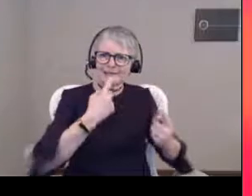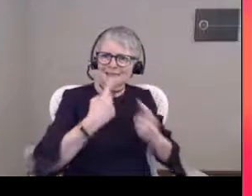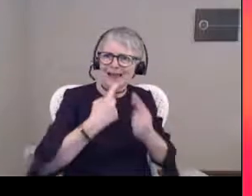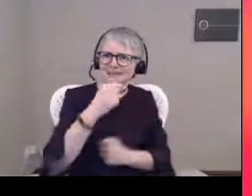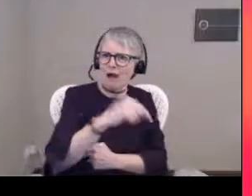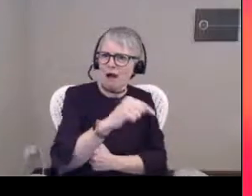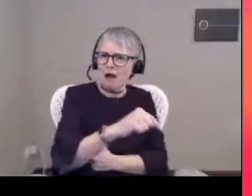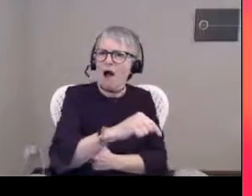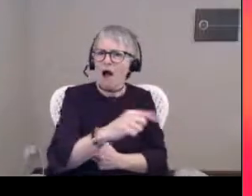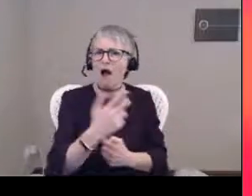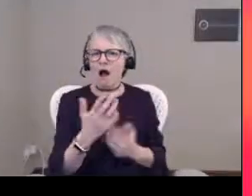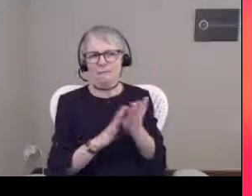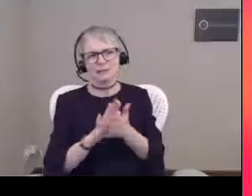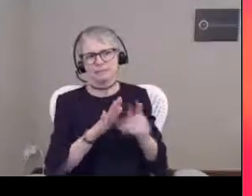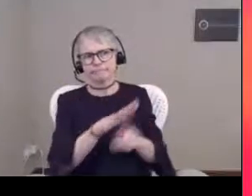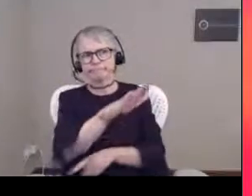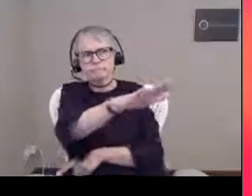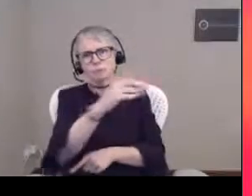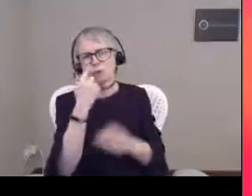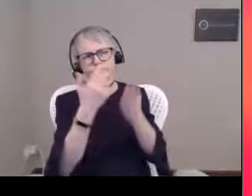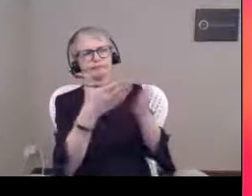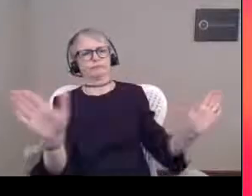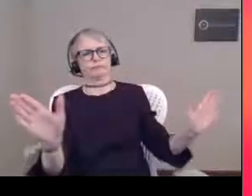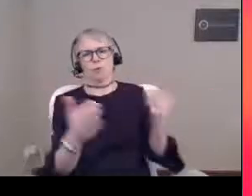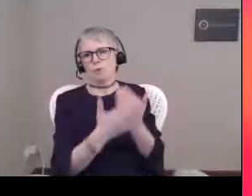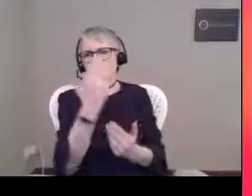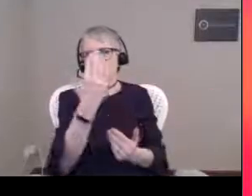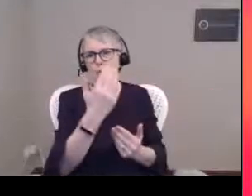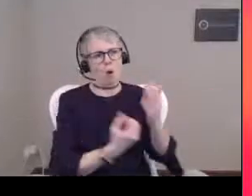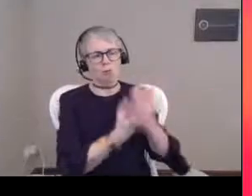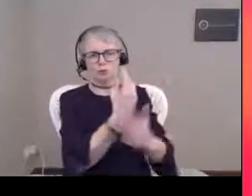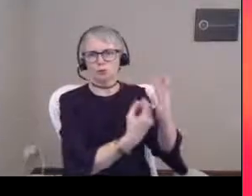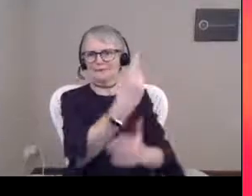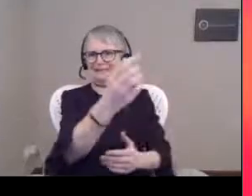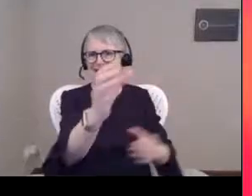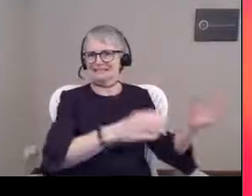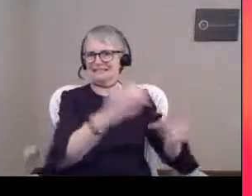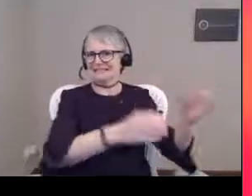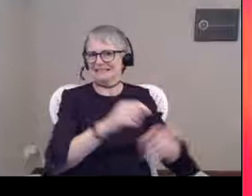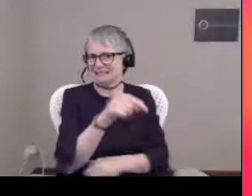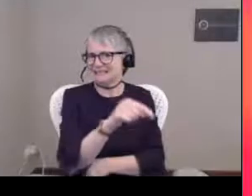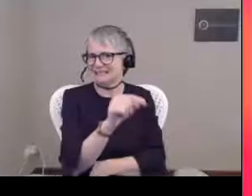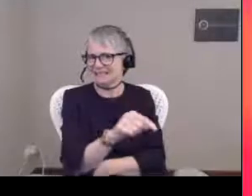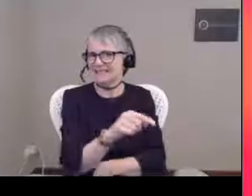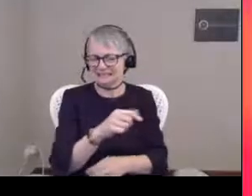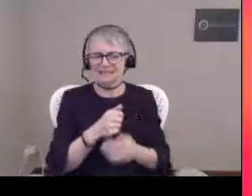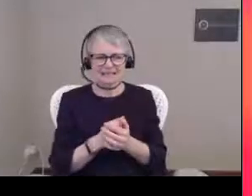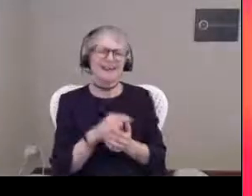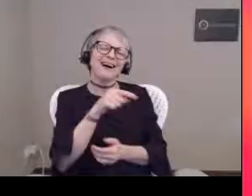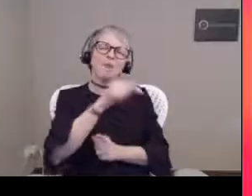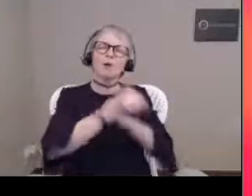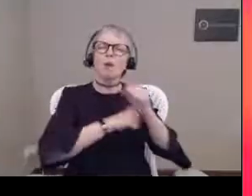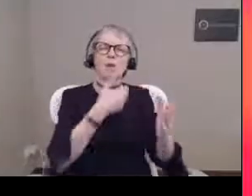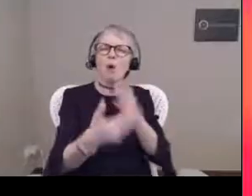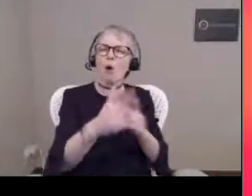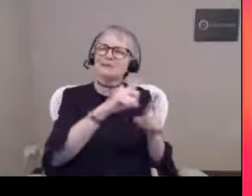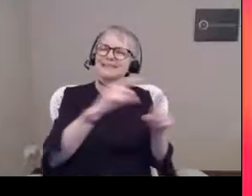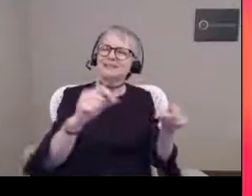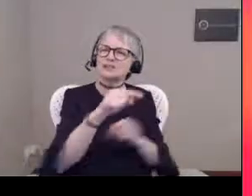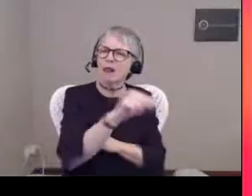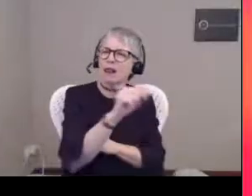be a lot of opportunities in that world that will come live at the moment as we move to be a much more digitally